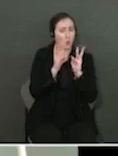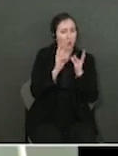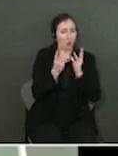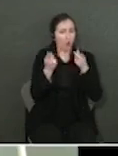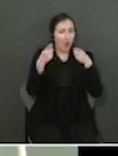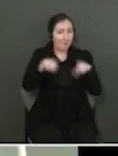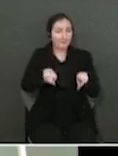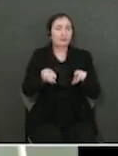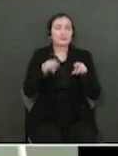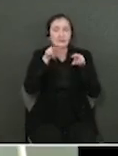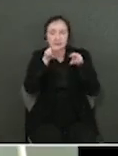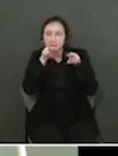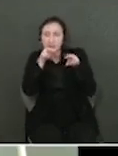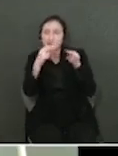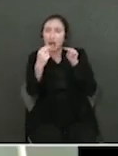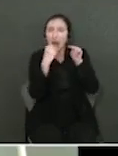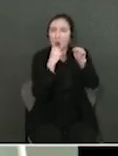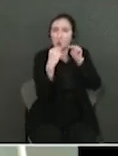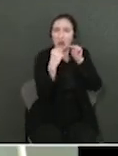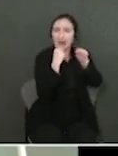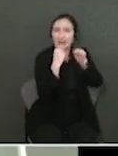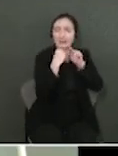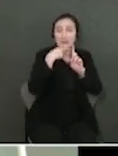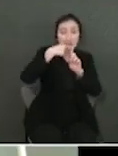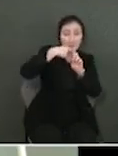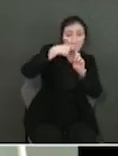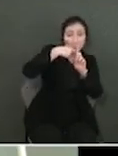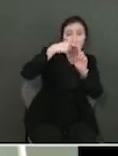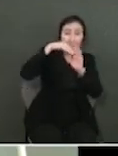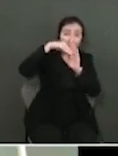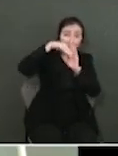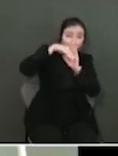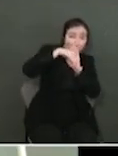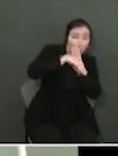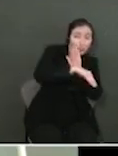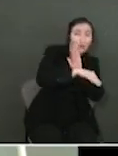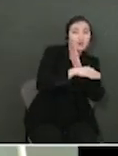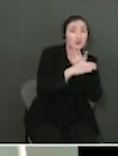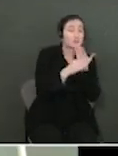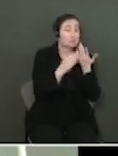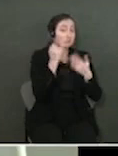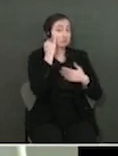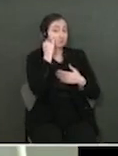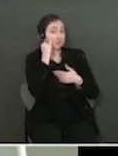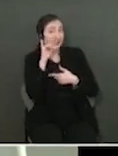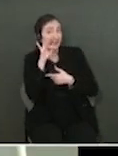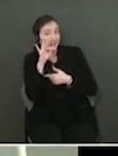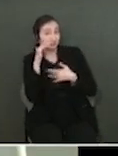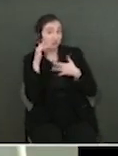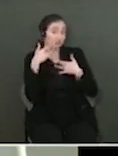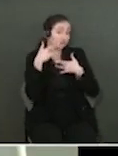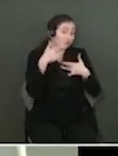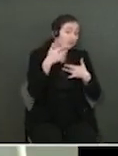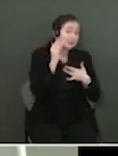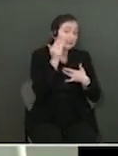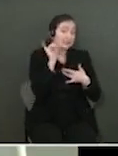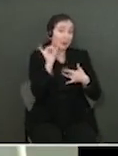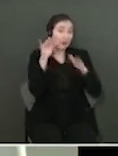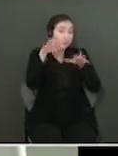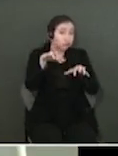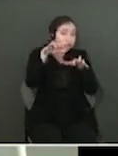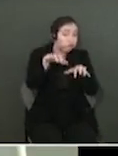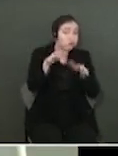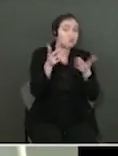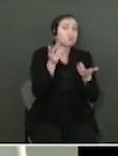the highways, the temperatures, and the likelihood of precipitation. We have